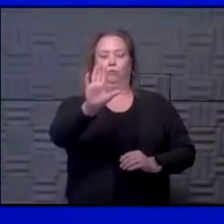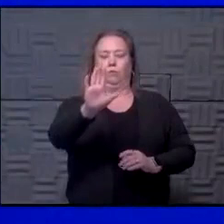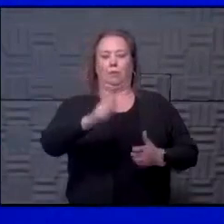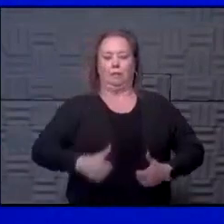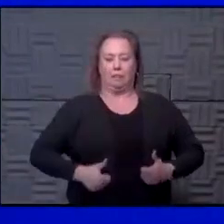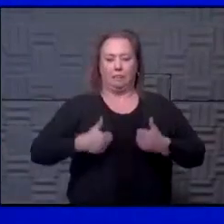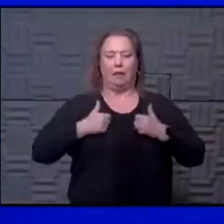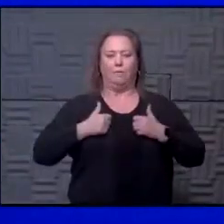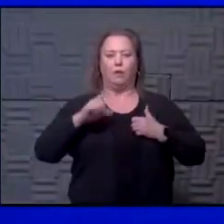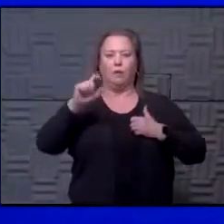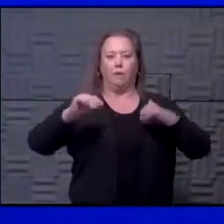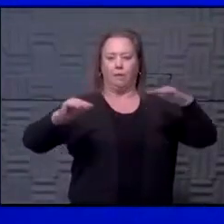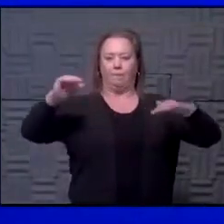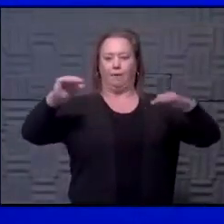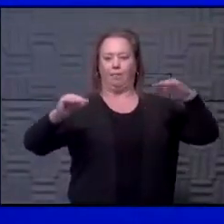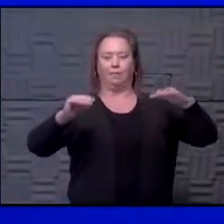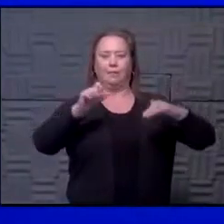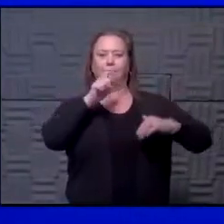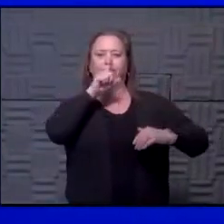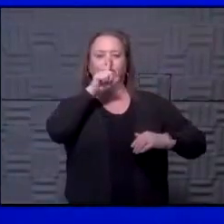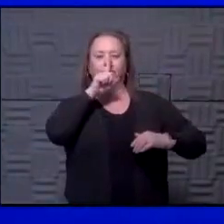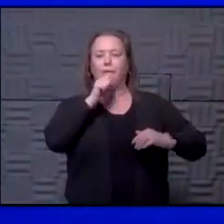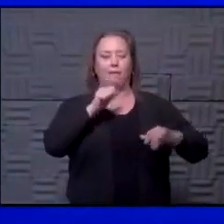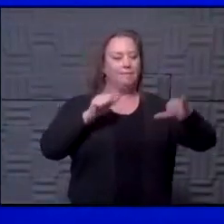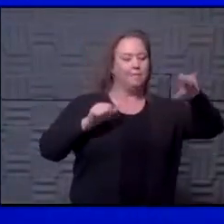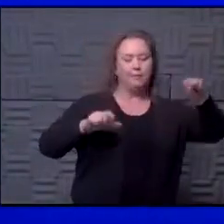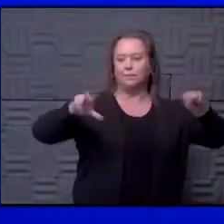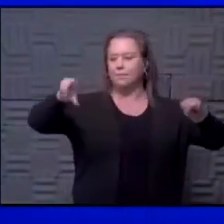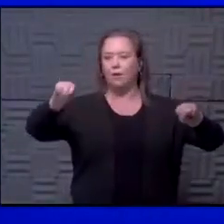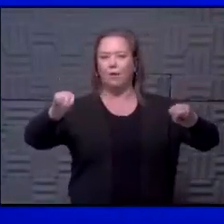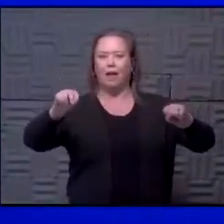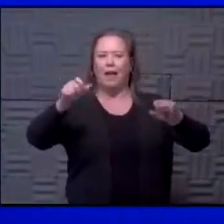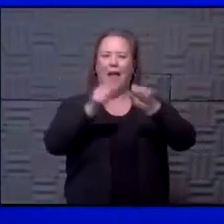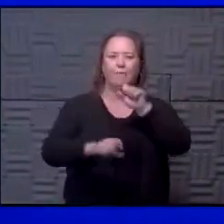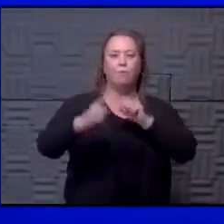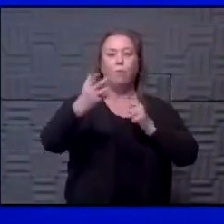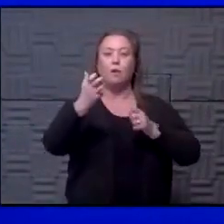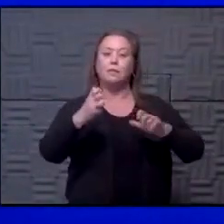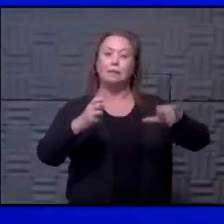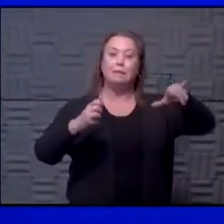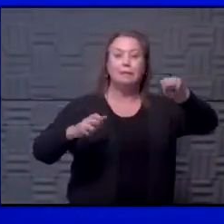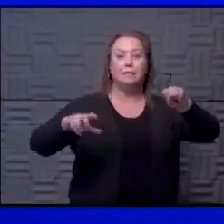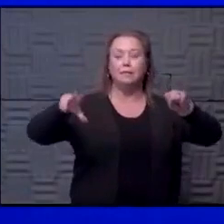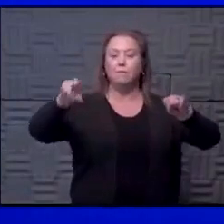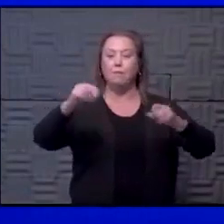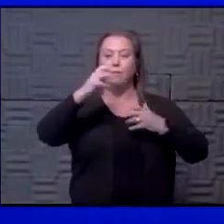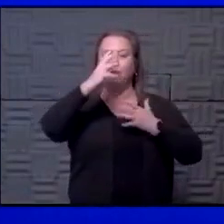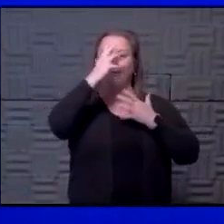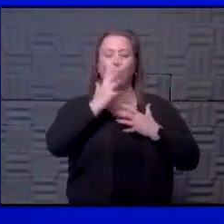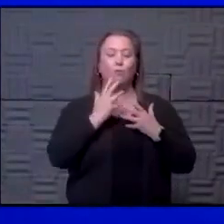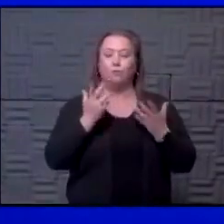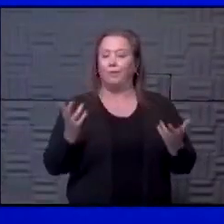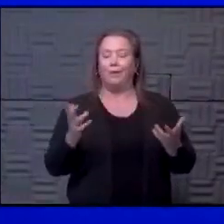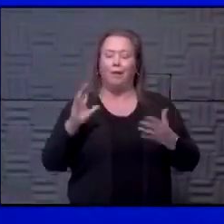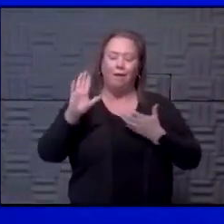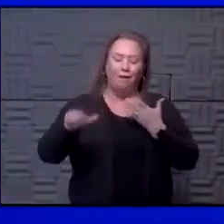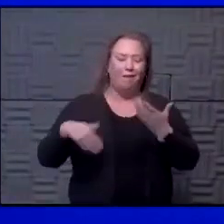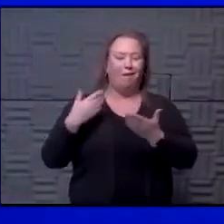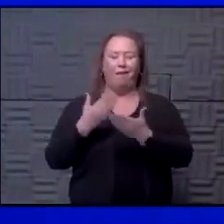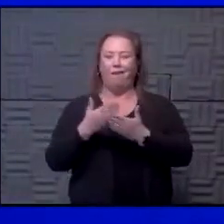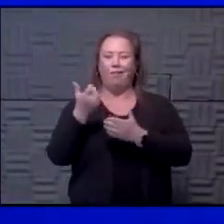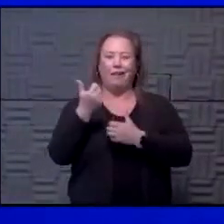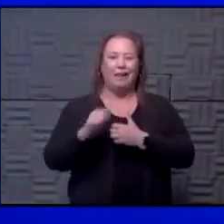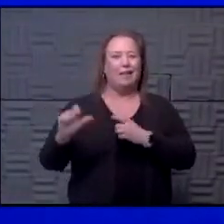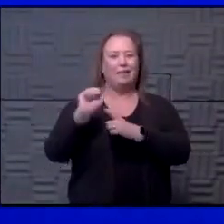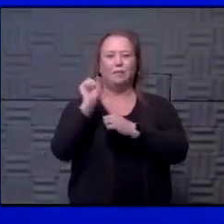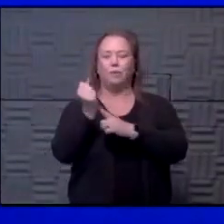mind. It's really not a yes-no question. And everybody wants a yes-no question, but unfortunately, as with almost any